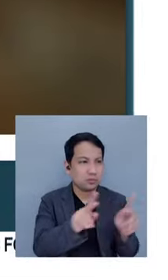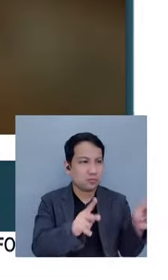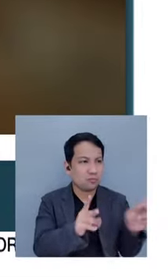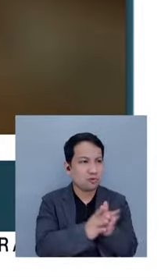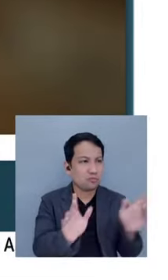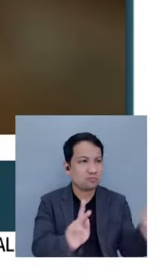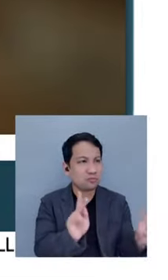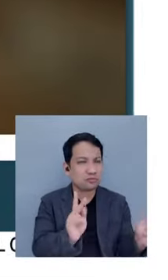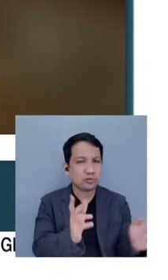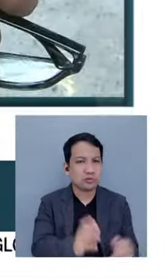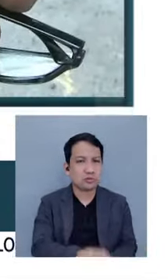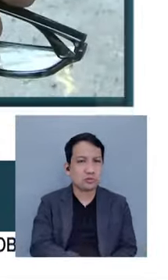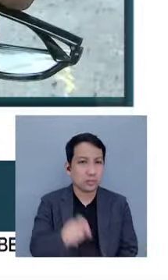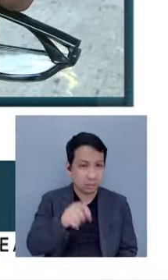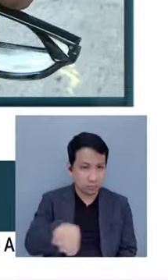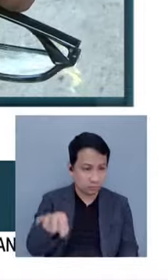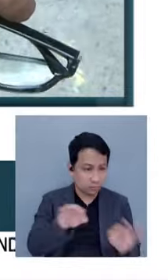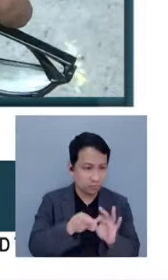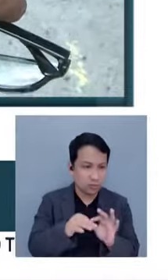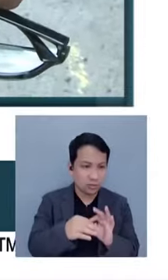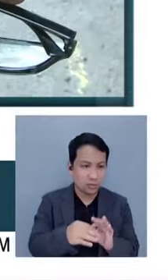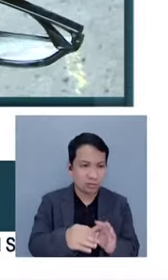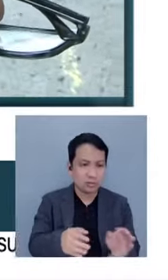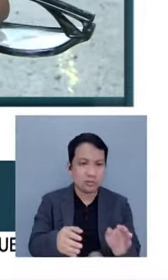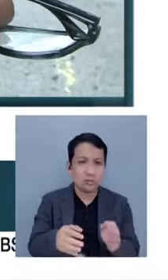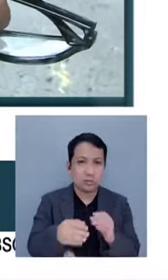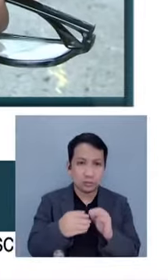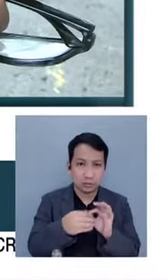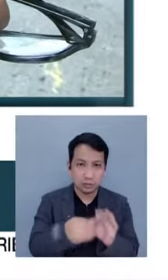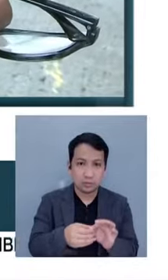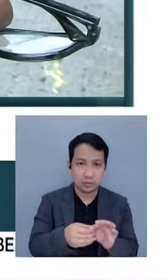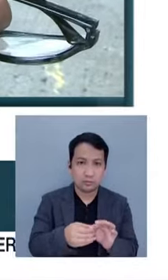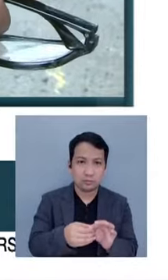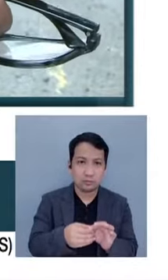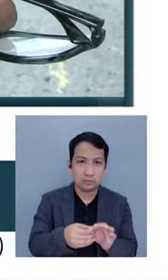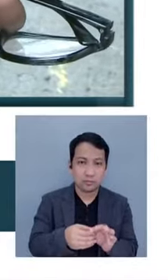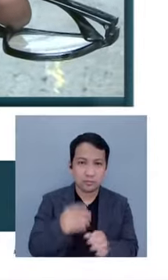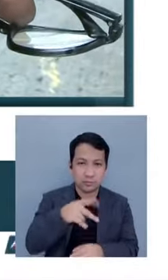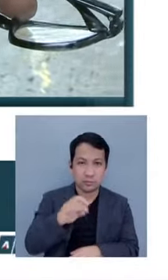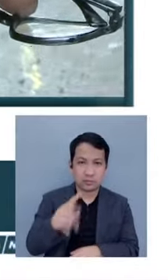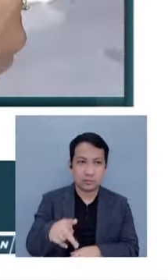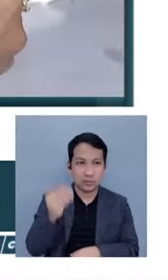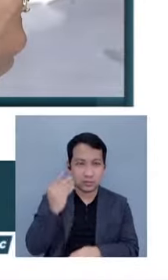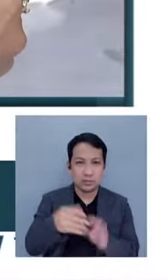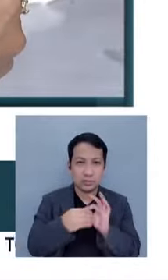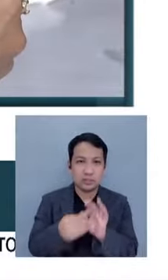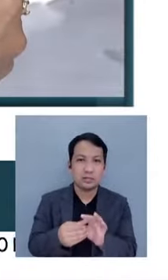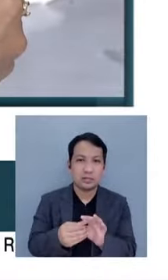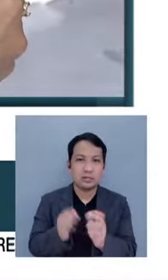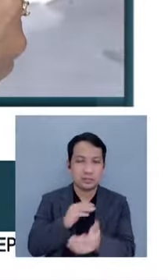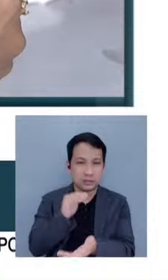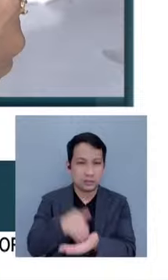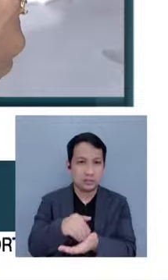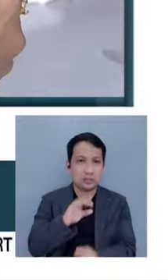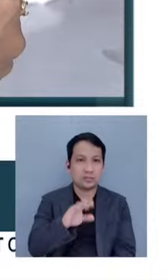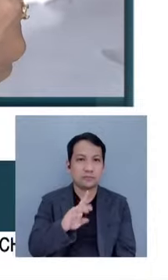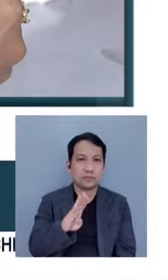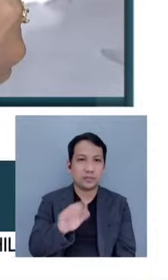think we need to empower the PNP, the Cybercrime Investigation Coordinating Center, and the FBI in order